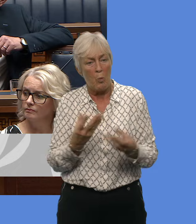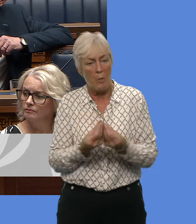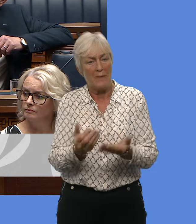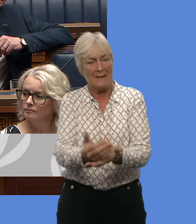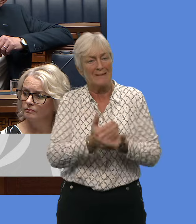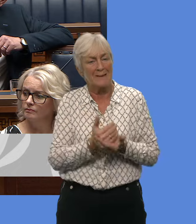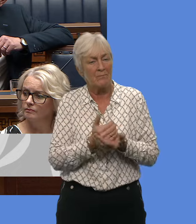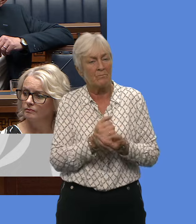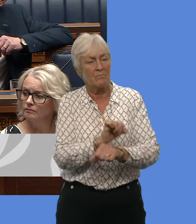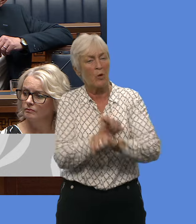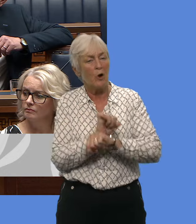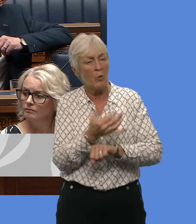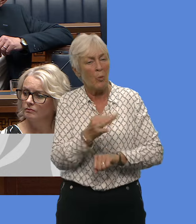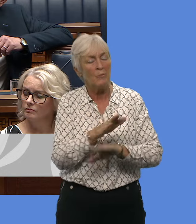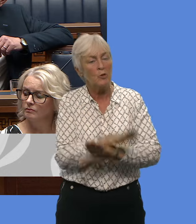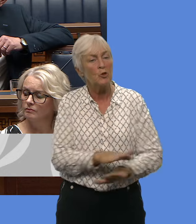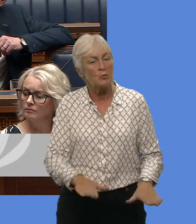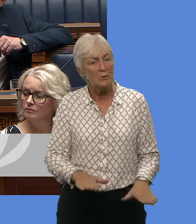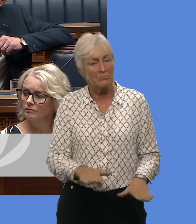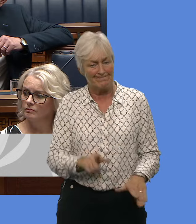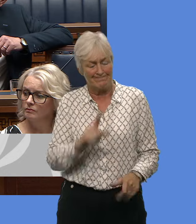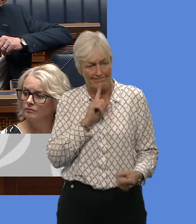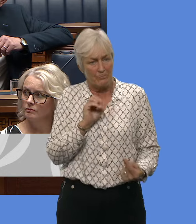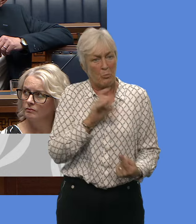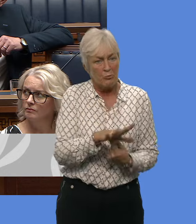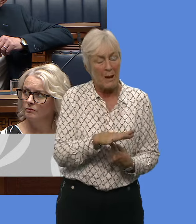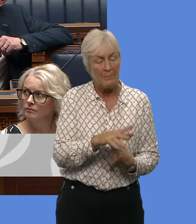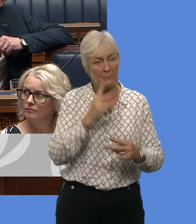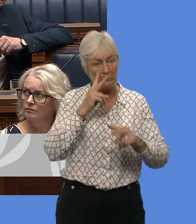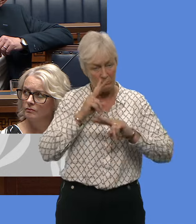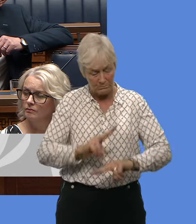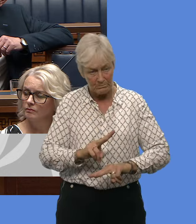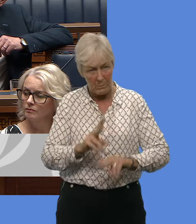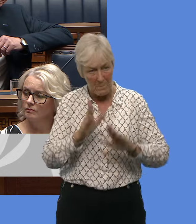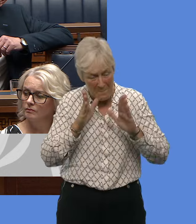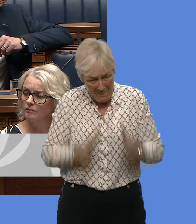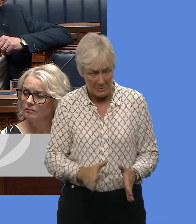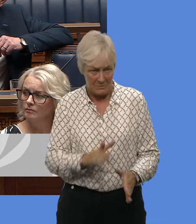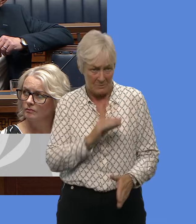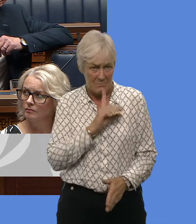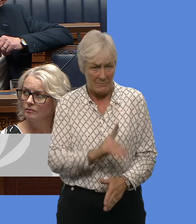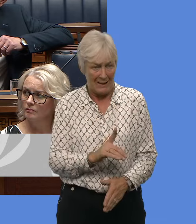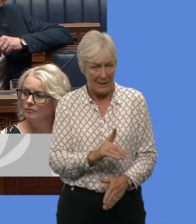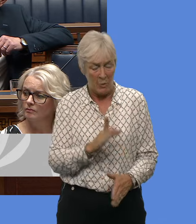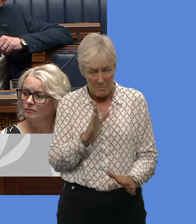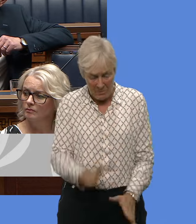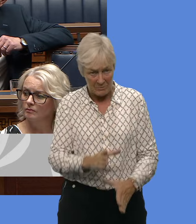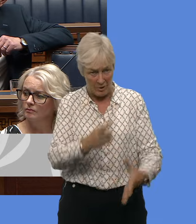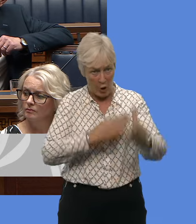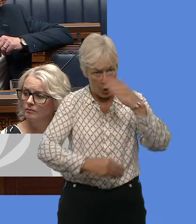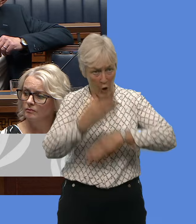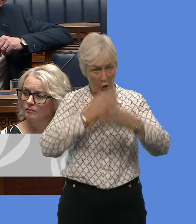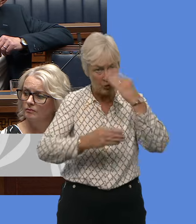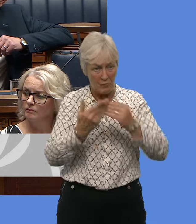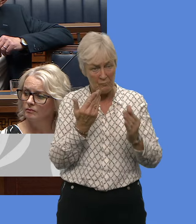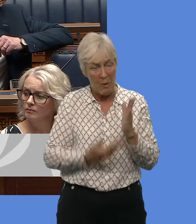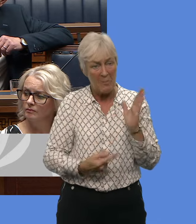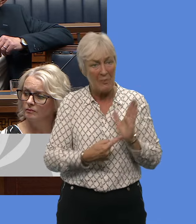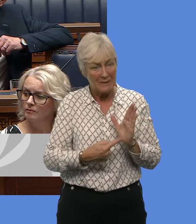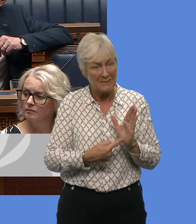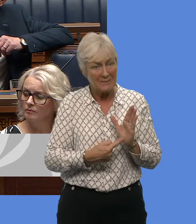of children. And that is what our primary focus must be. Lessons must be learnt from that, and